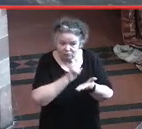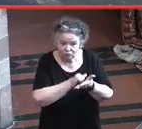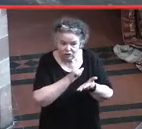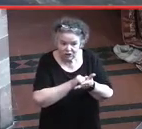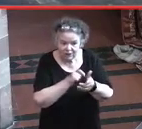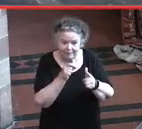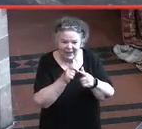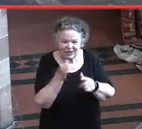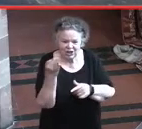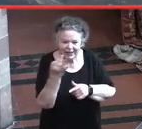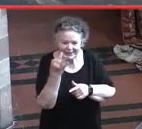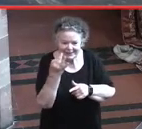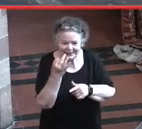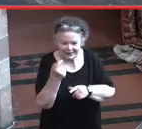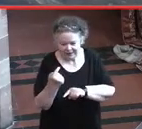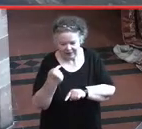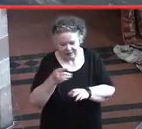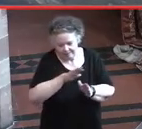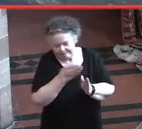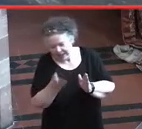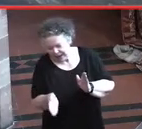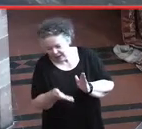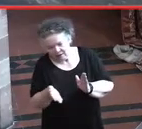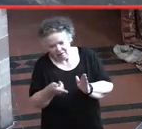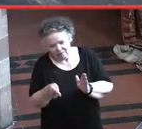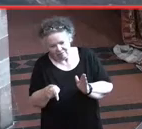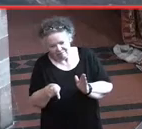the back of the service.